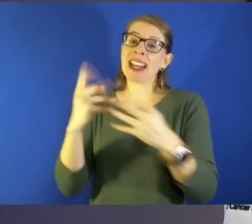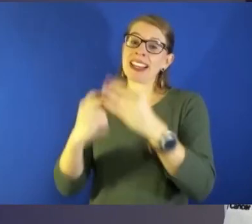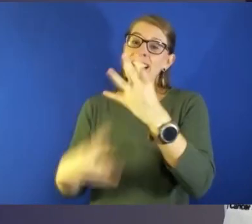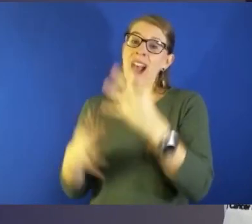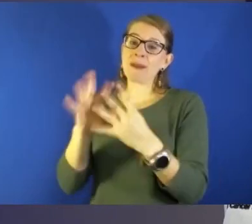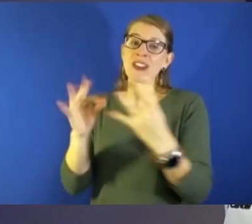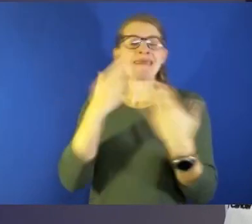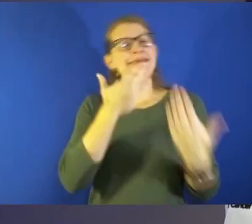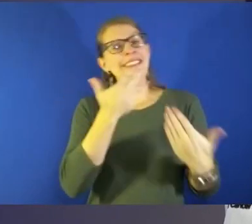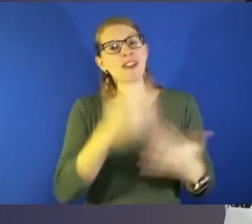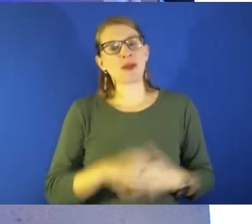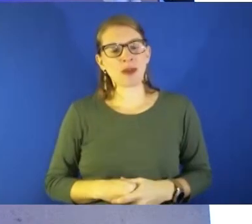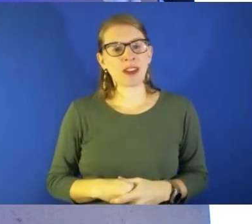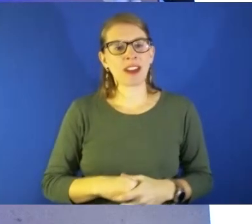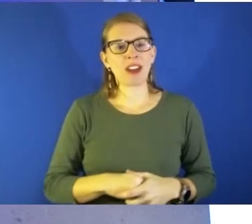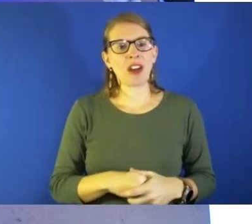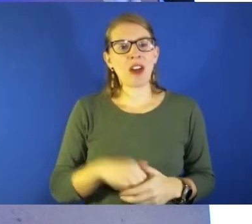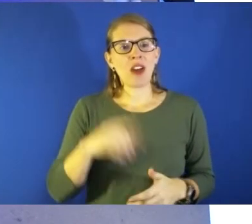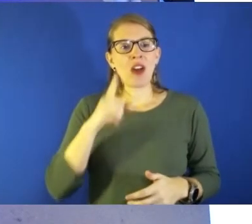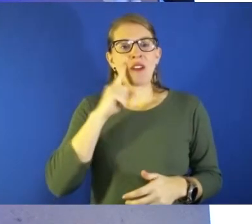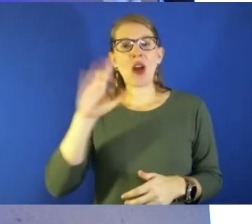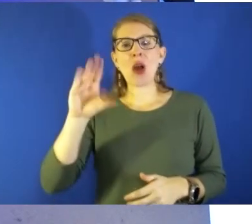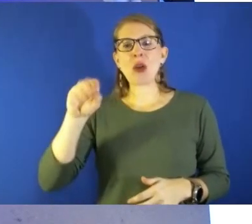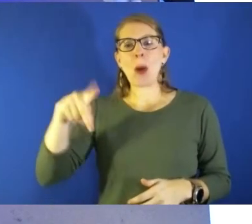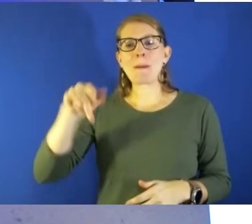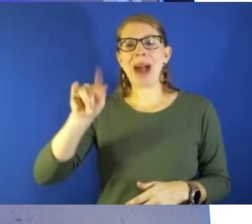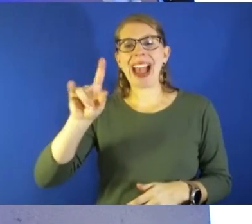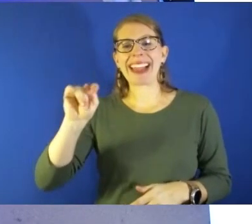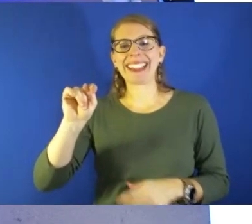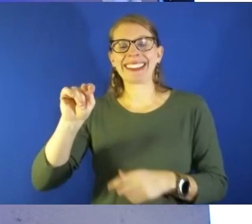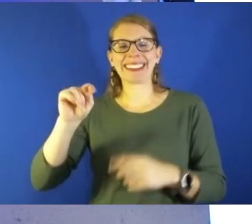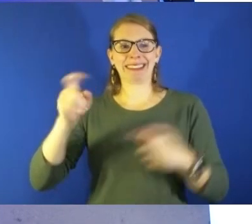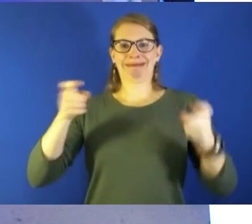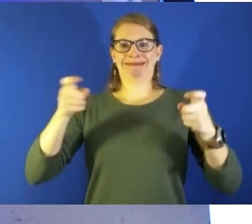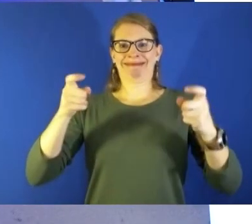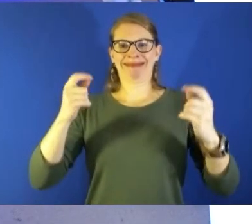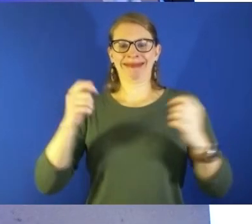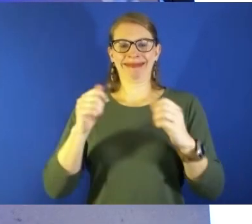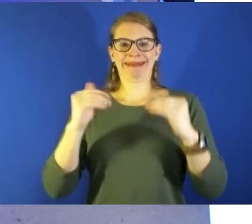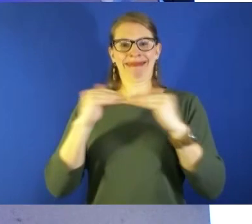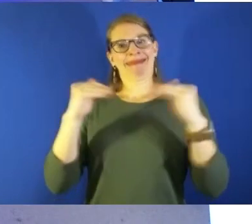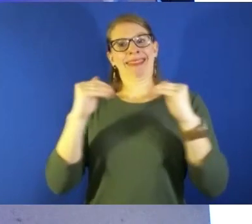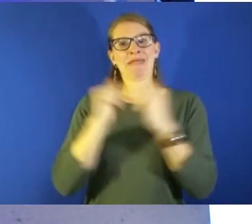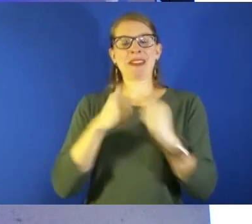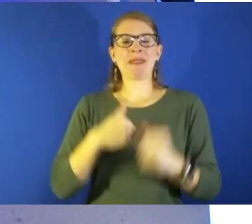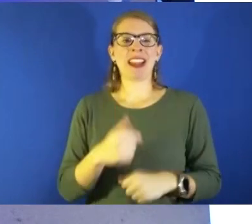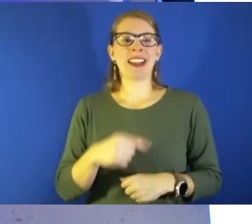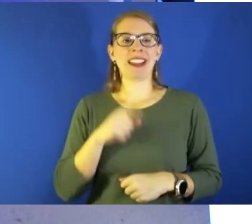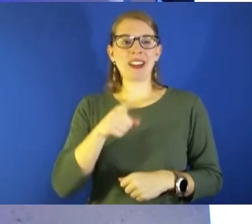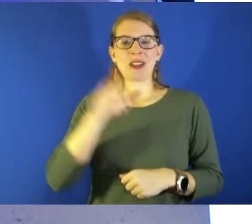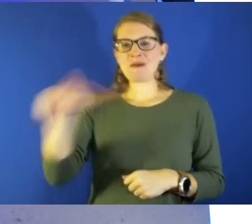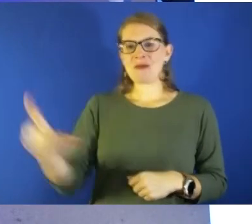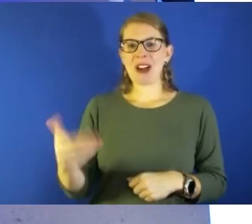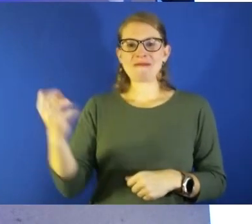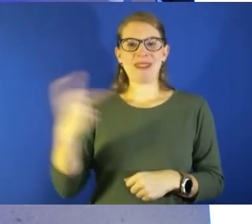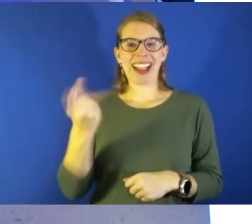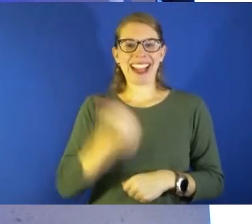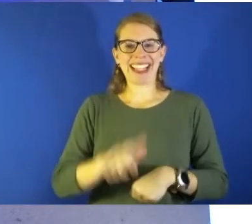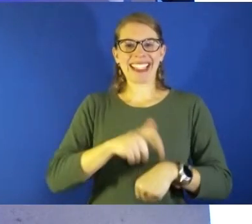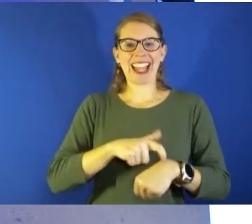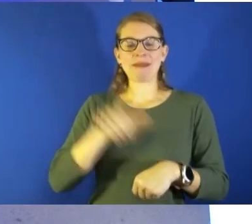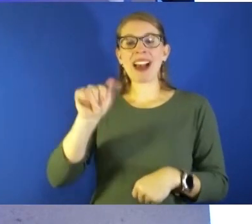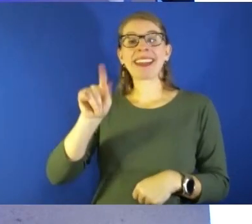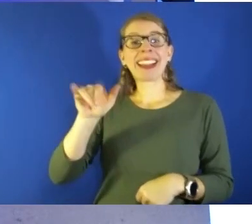you for co-piloting this day with me. Thank you for the invite. Absolutely. You're welcome back anytime. Thank you so much. You bet. Alexis, I want to